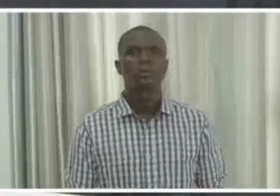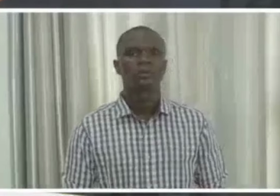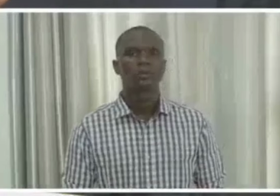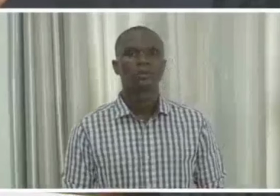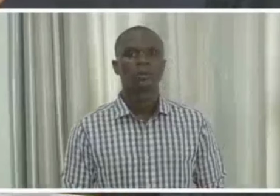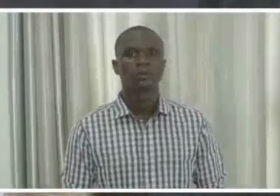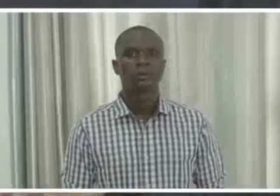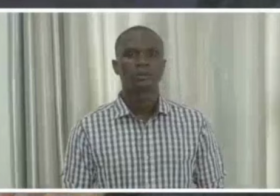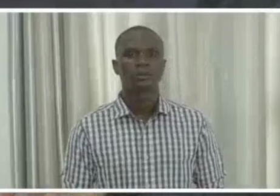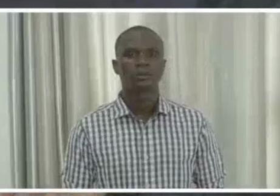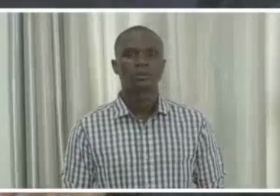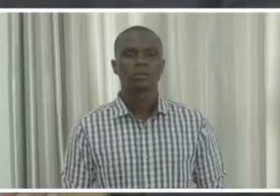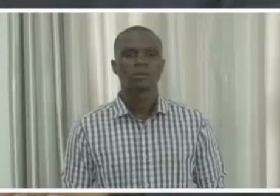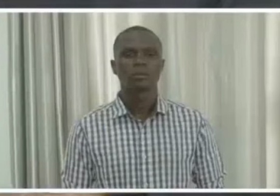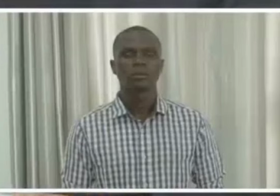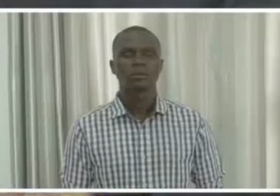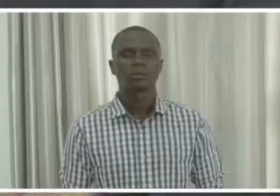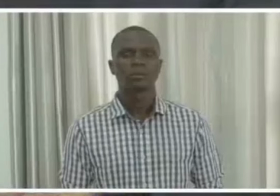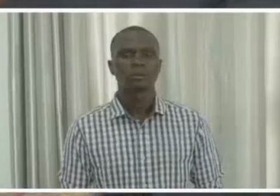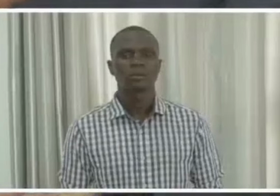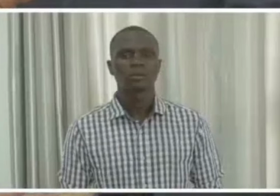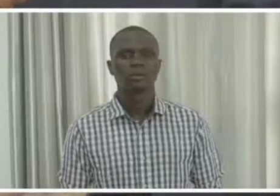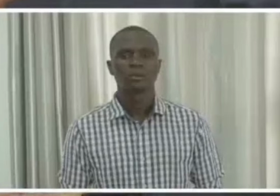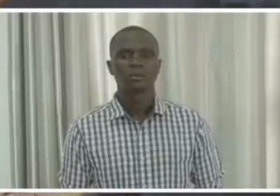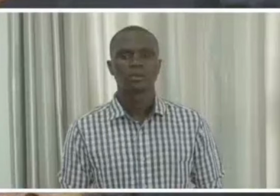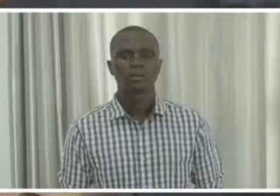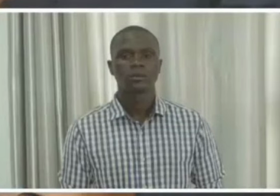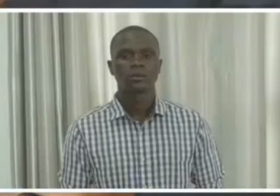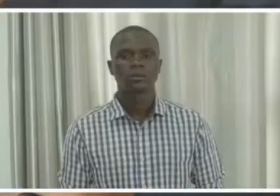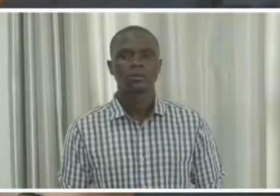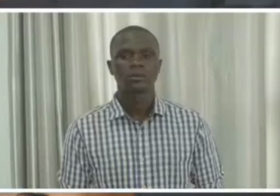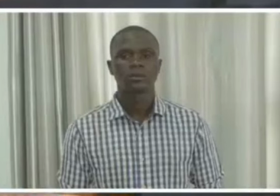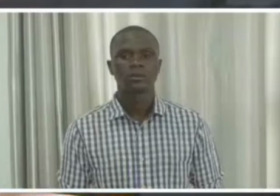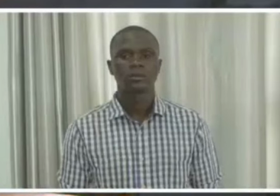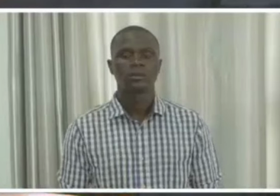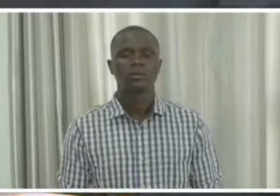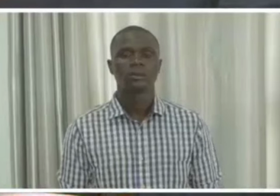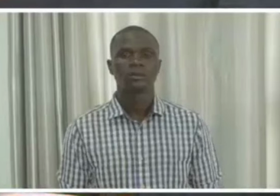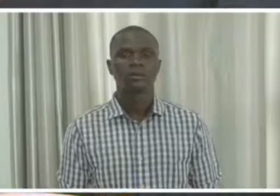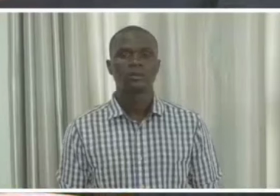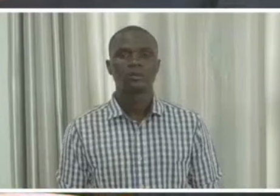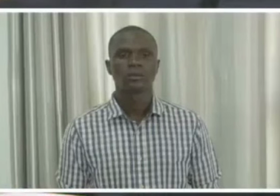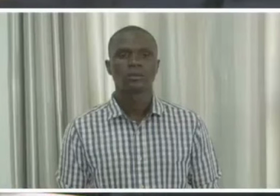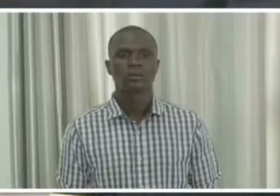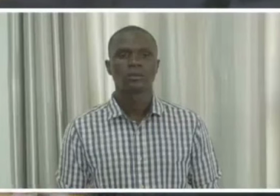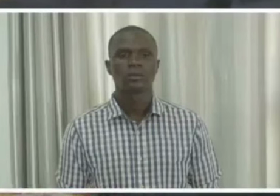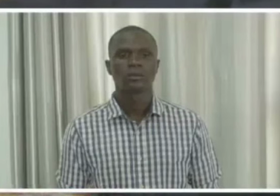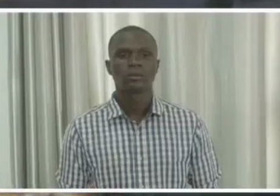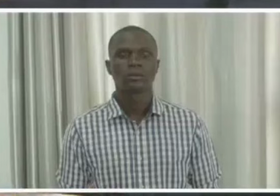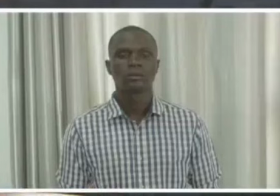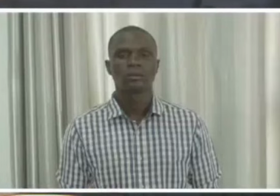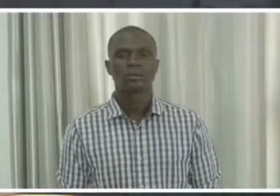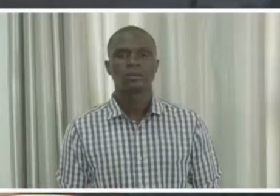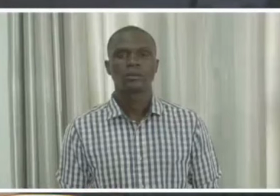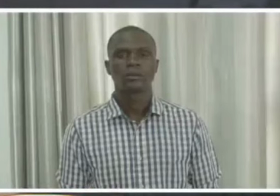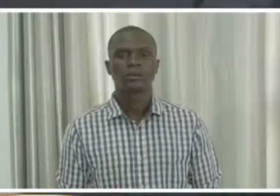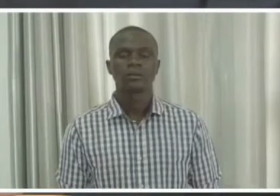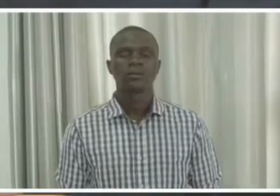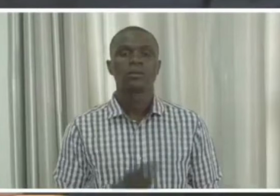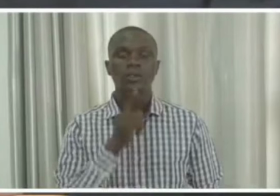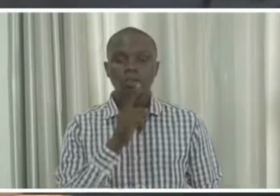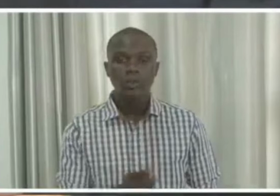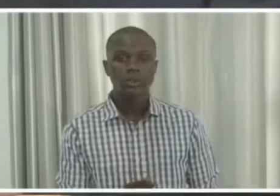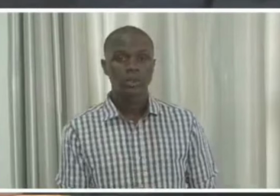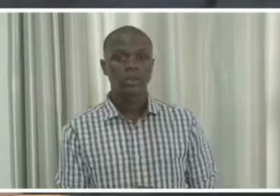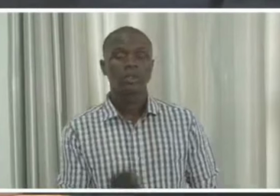go explain from their own activities. I mean, I'd say on the negotiation side,